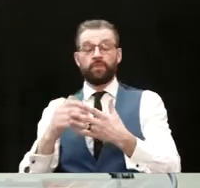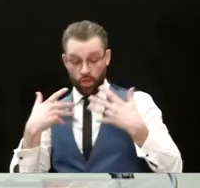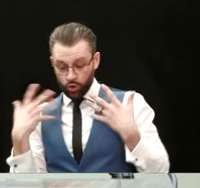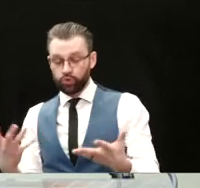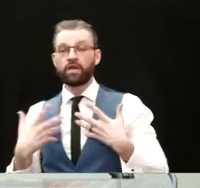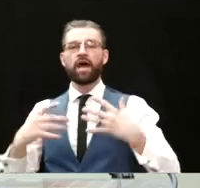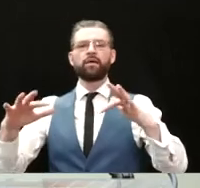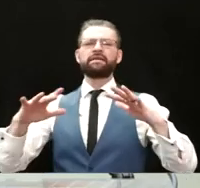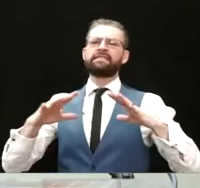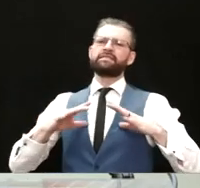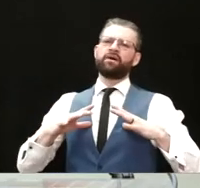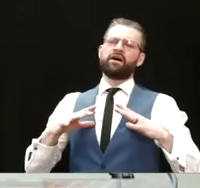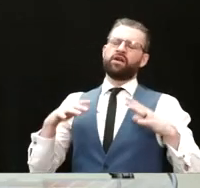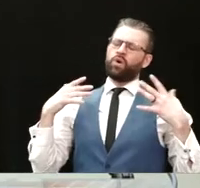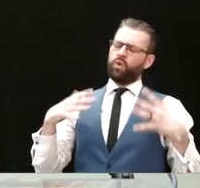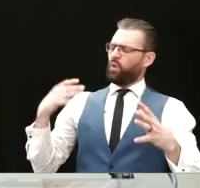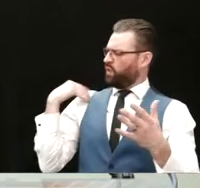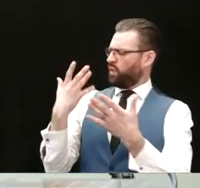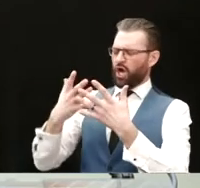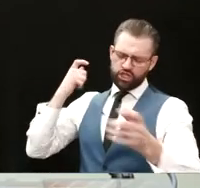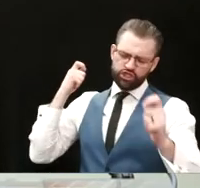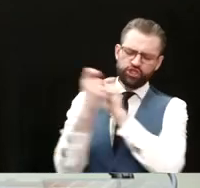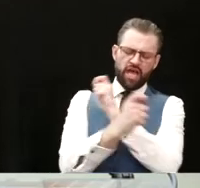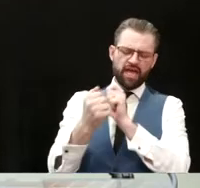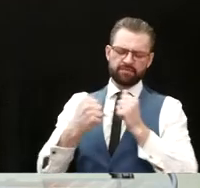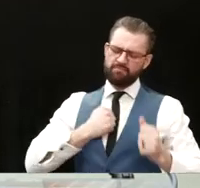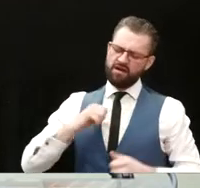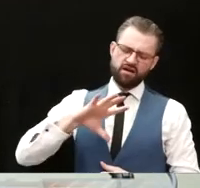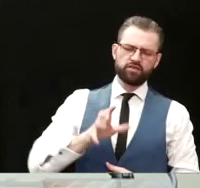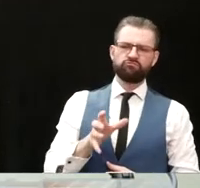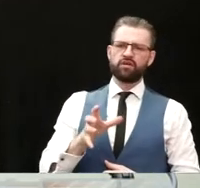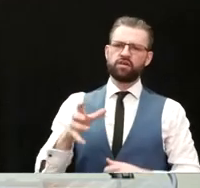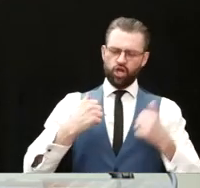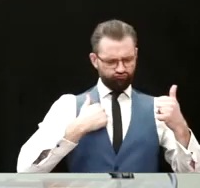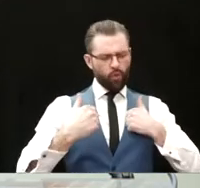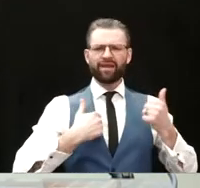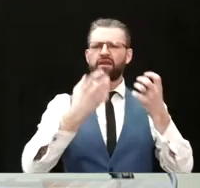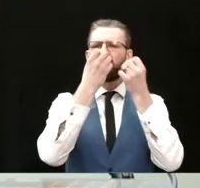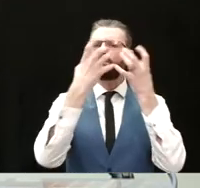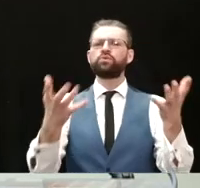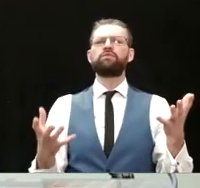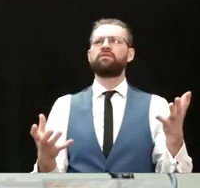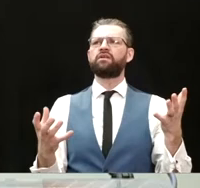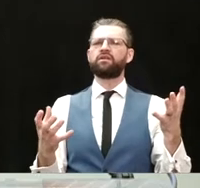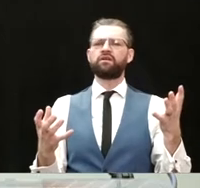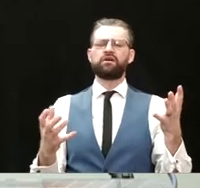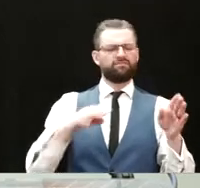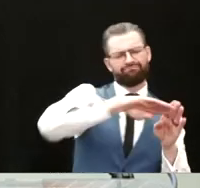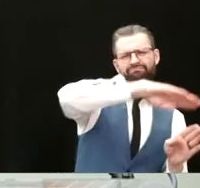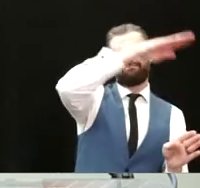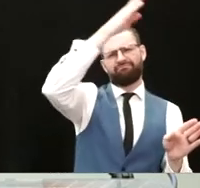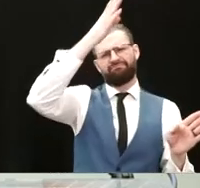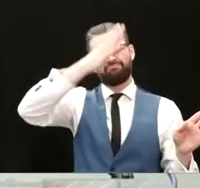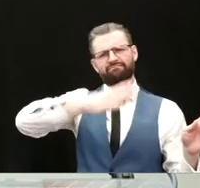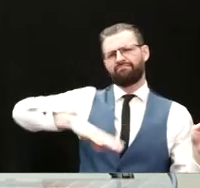I am inspired by the power of change that has taken place in my country. Rwanda is beautiful. The roaring hills